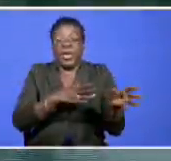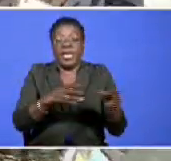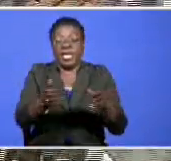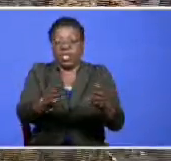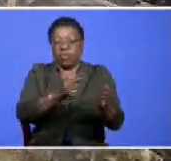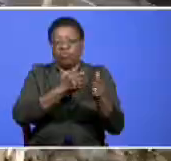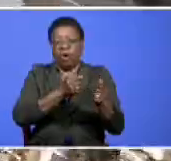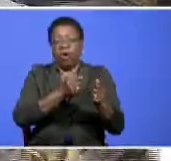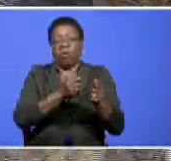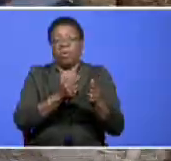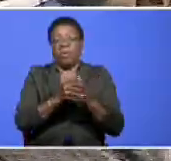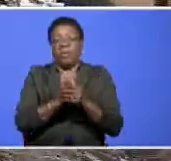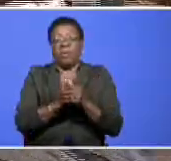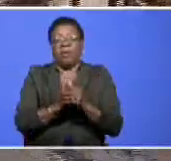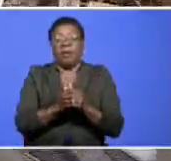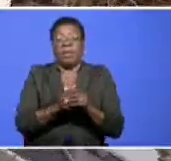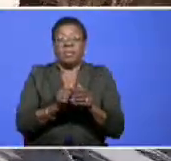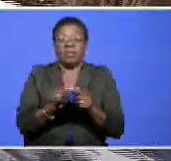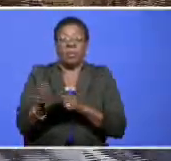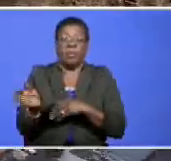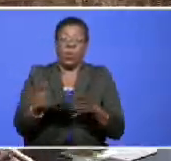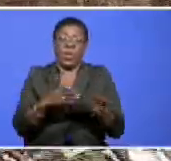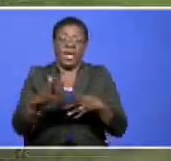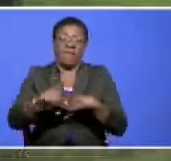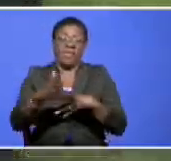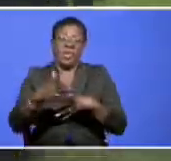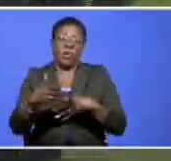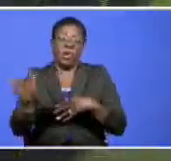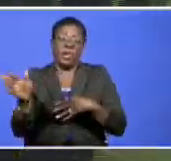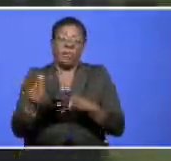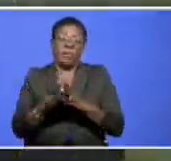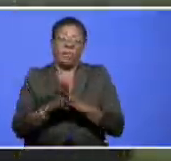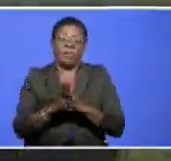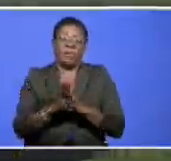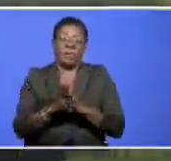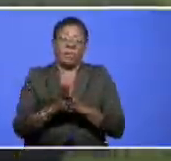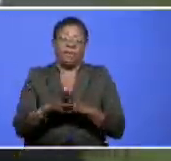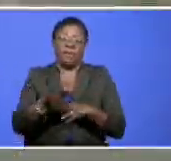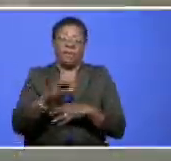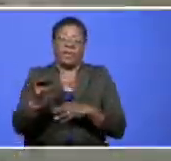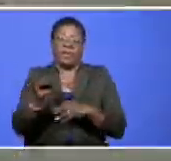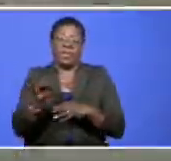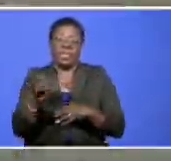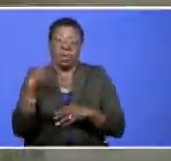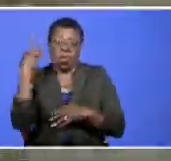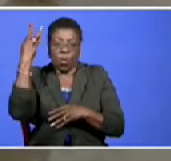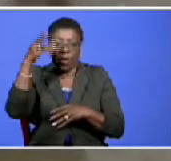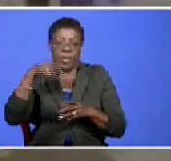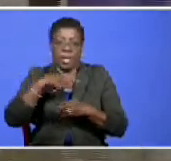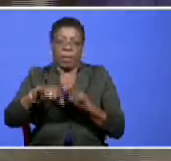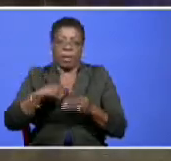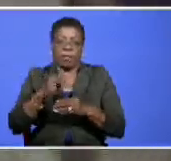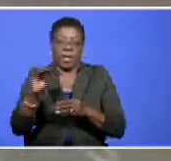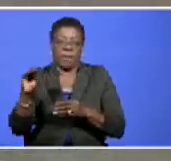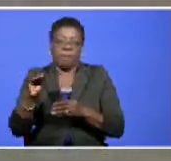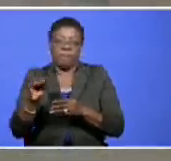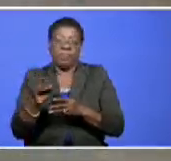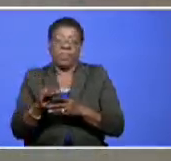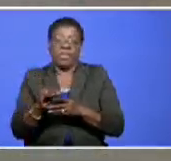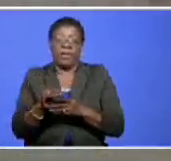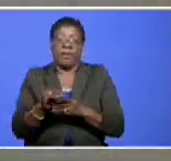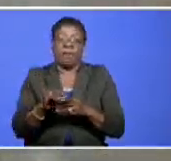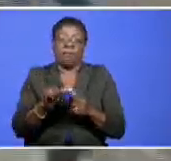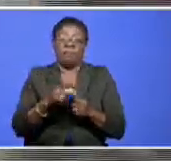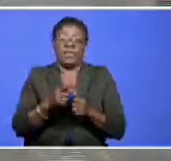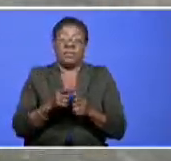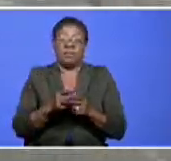literally just, blowing everything away basically. So for them, I'm just worried about them, mentally, for them to